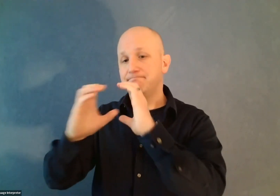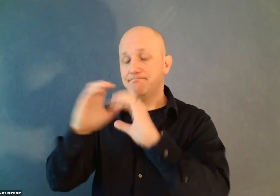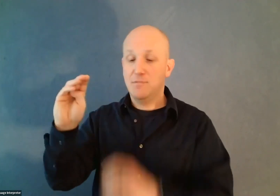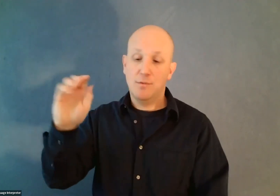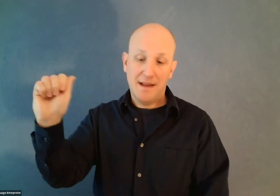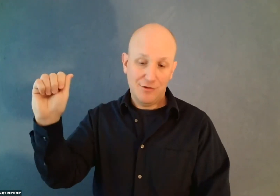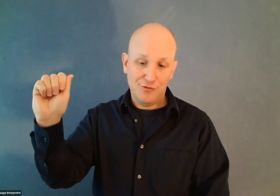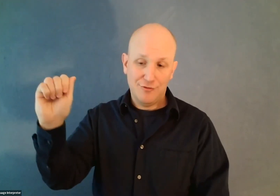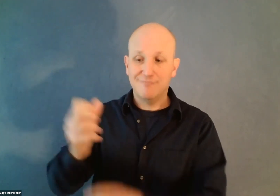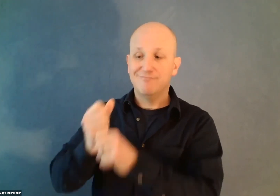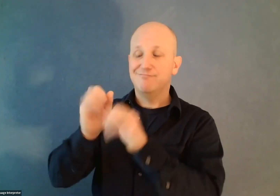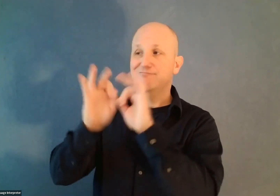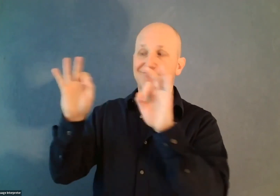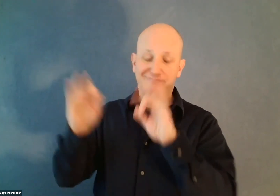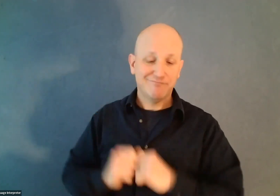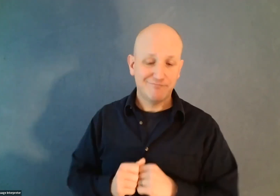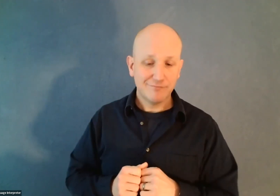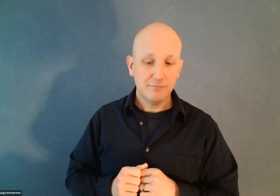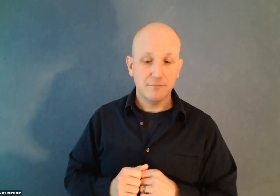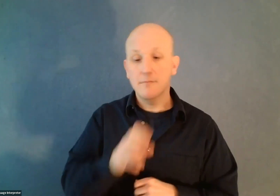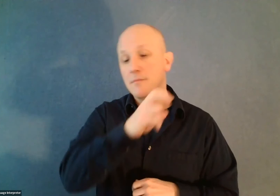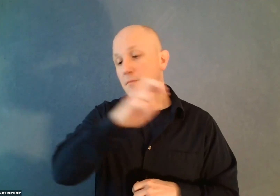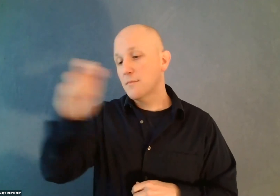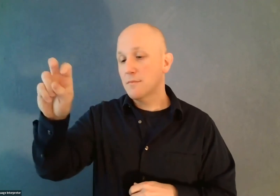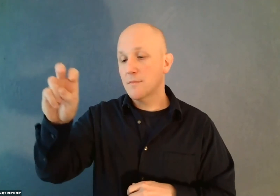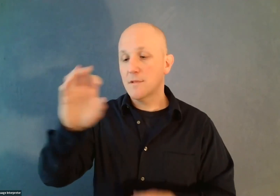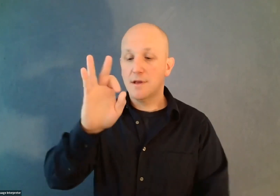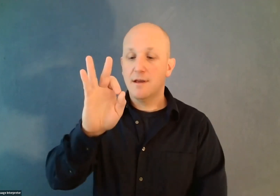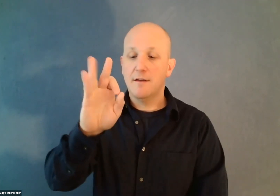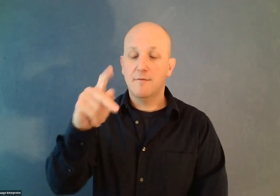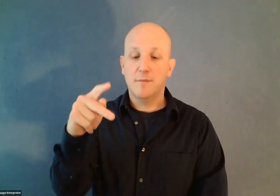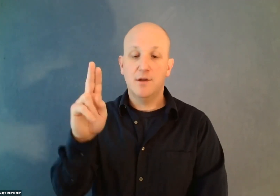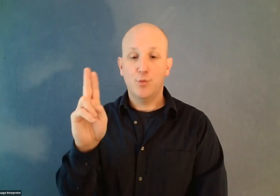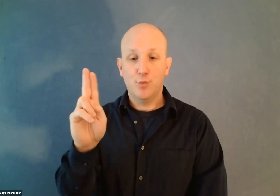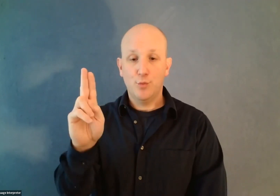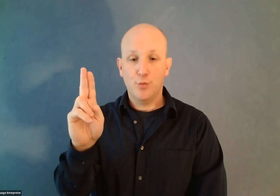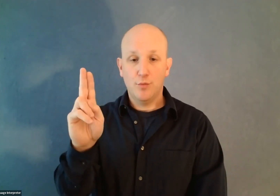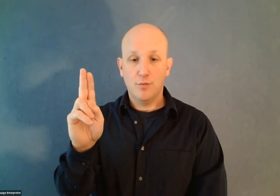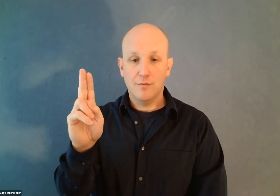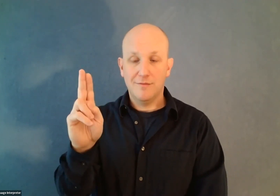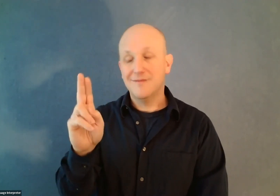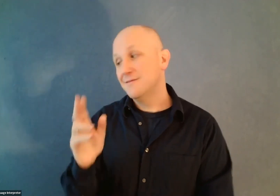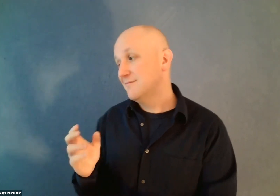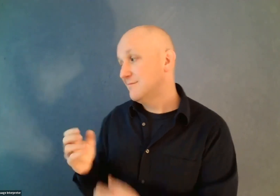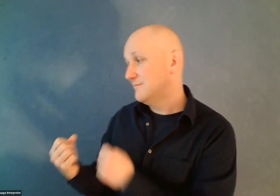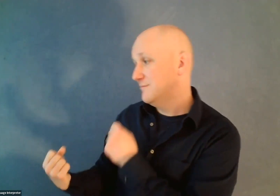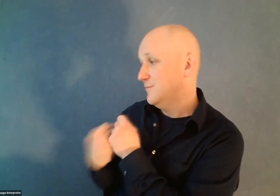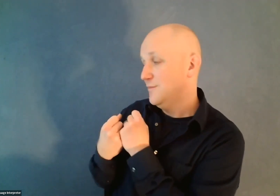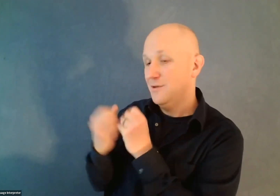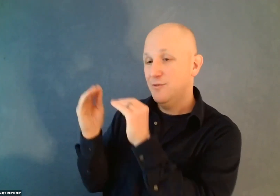and I transferred to FPU thanks to the help of Professor Vu. She helped me